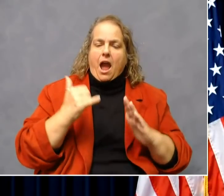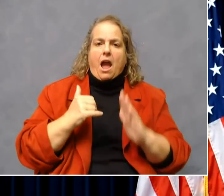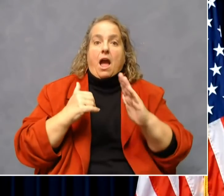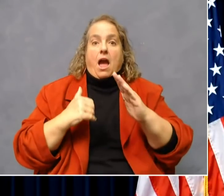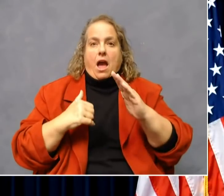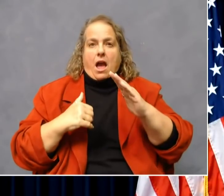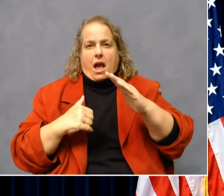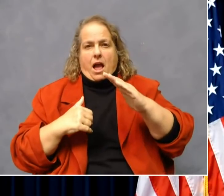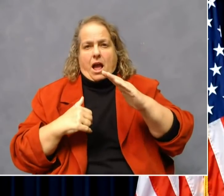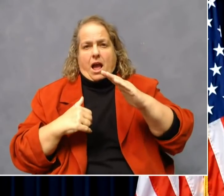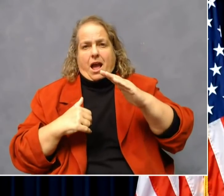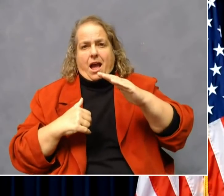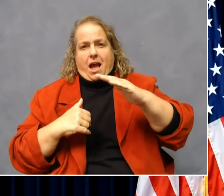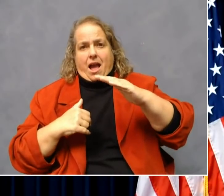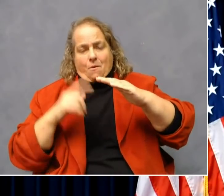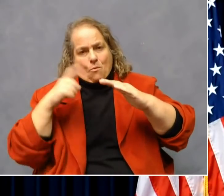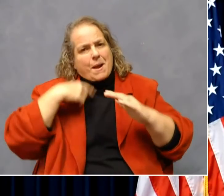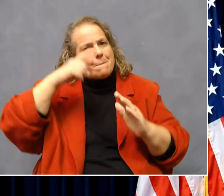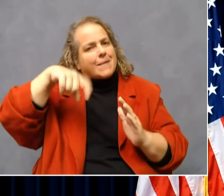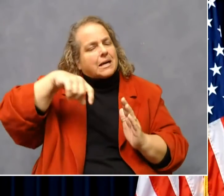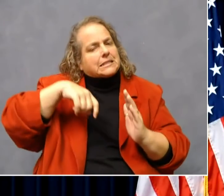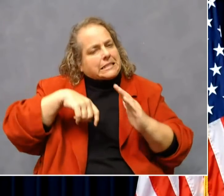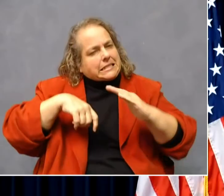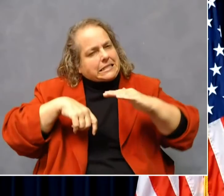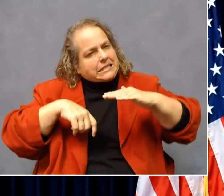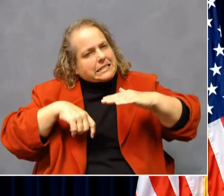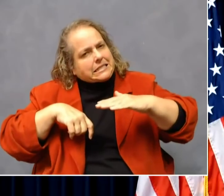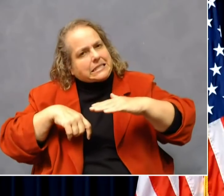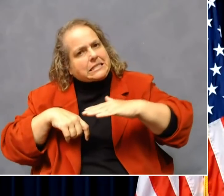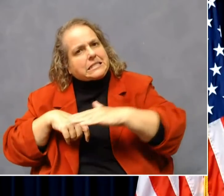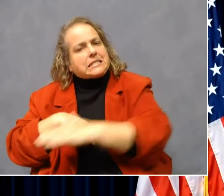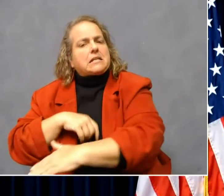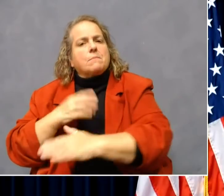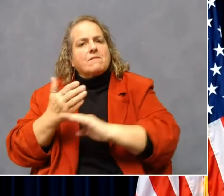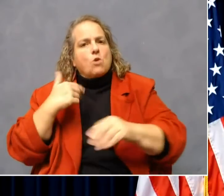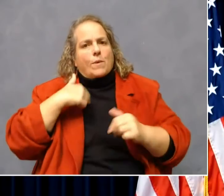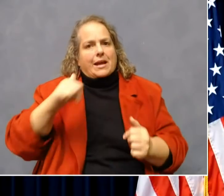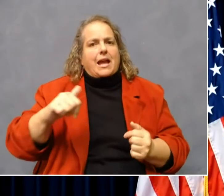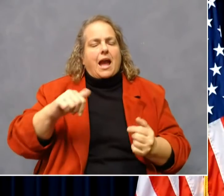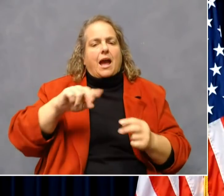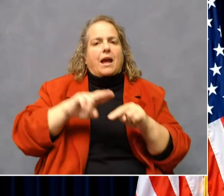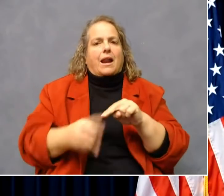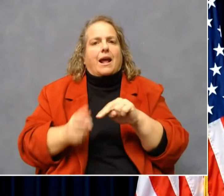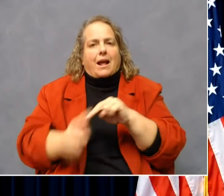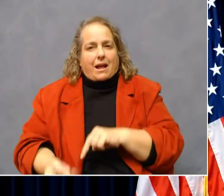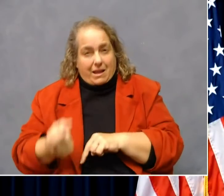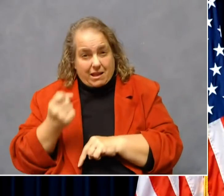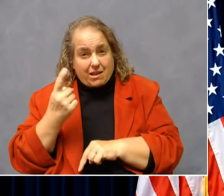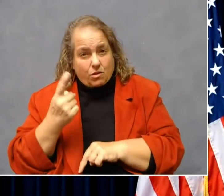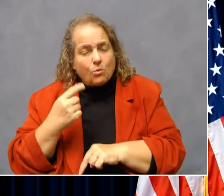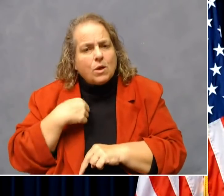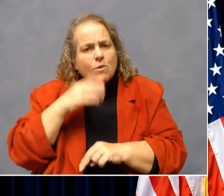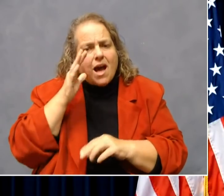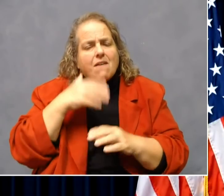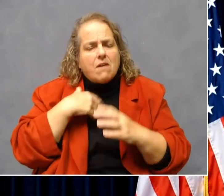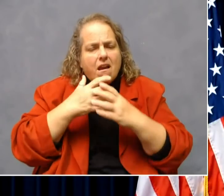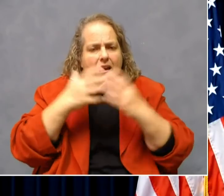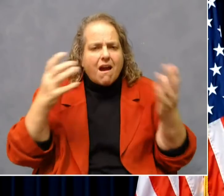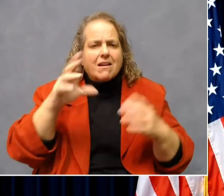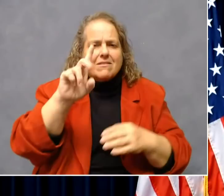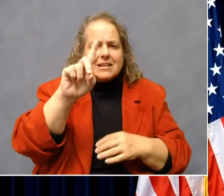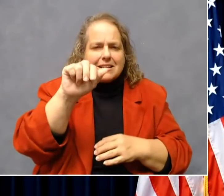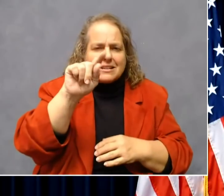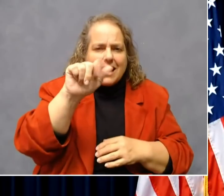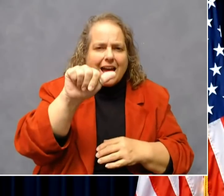and before we can turn it around. So we're going to have a lot of data available to us. And it's certainly our hope that